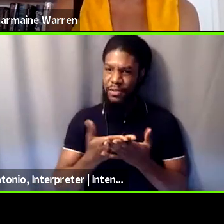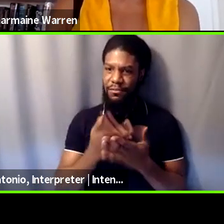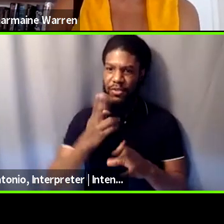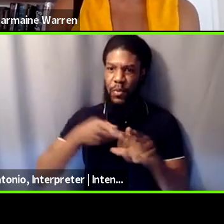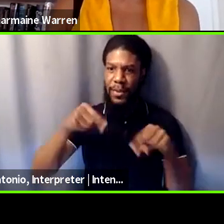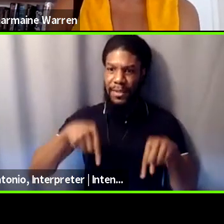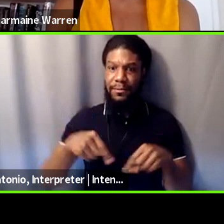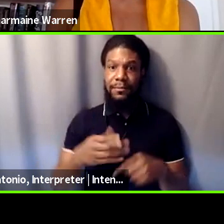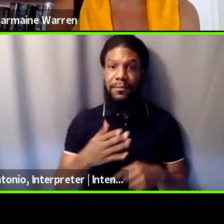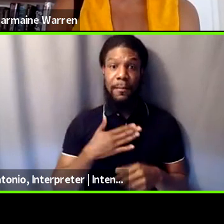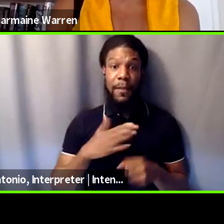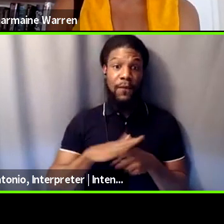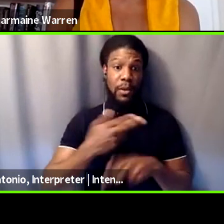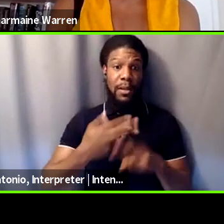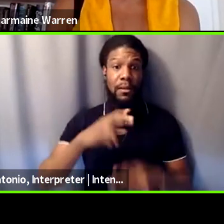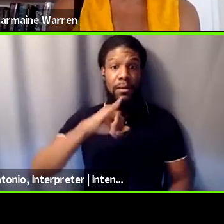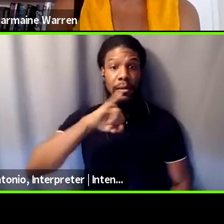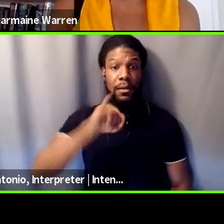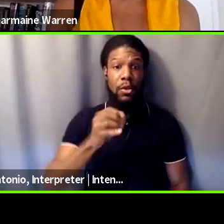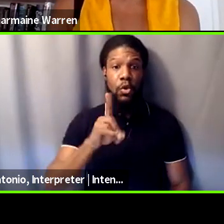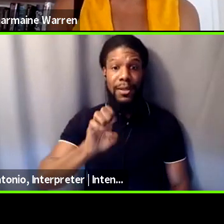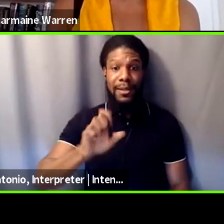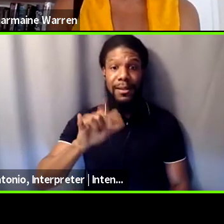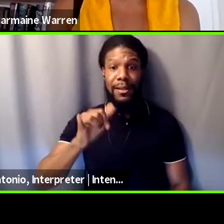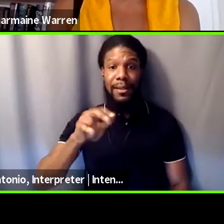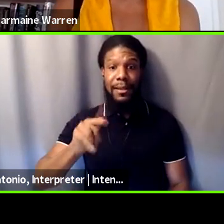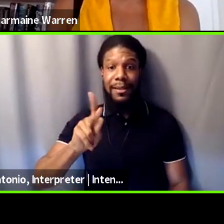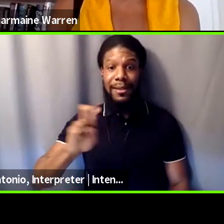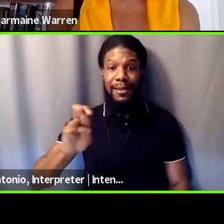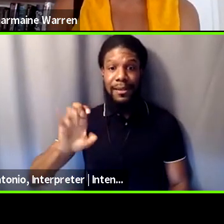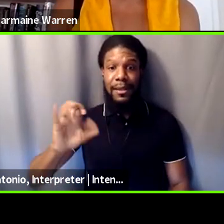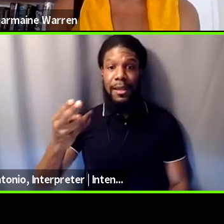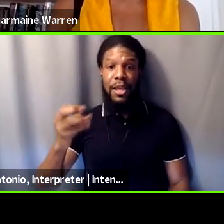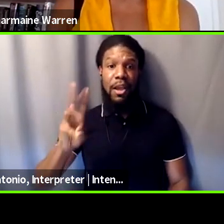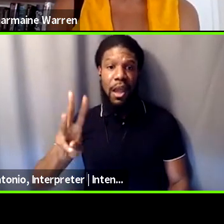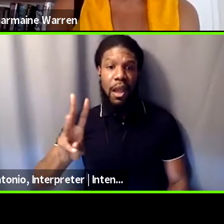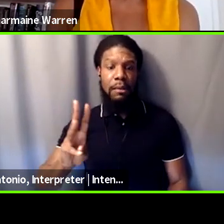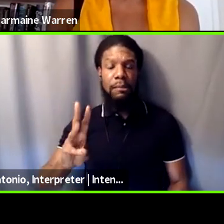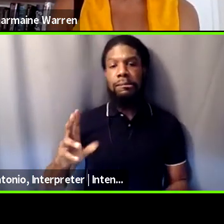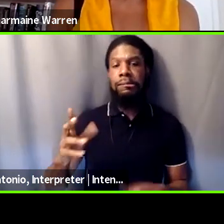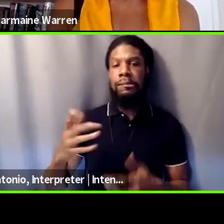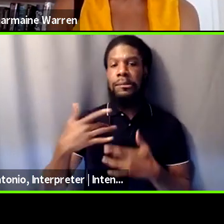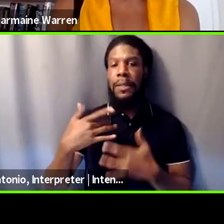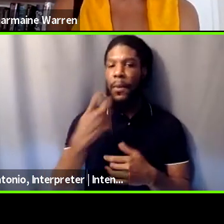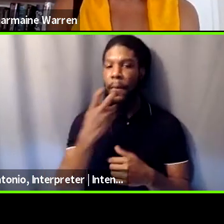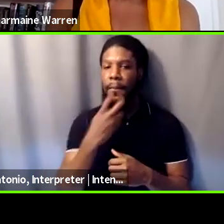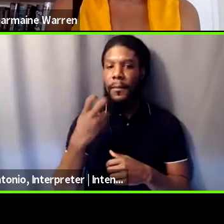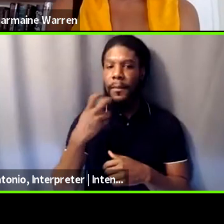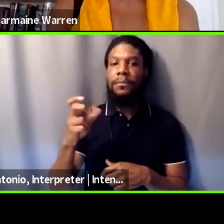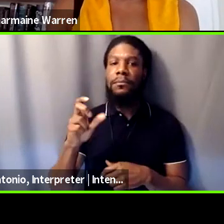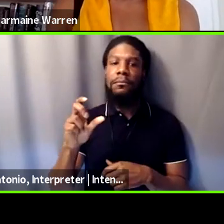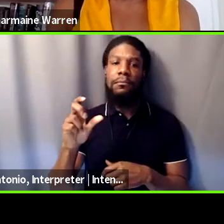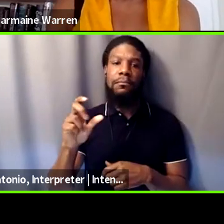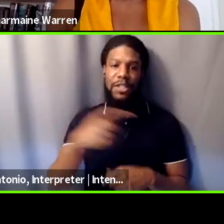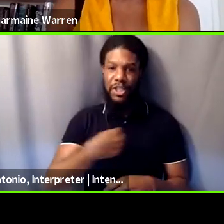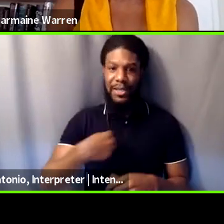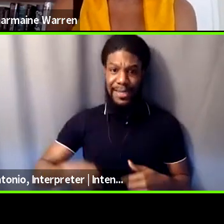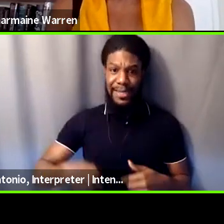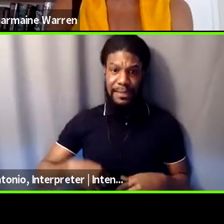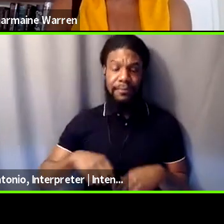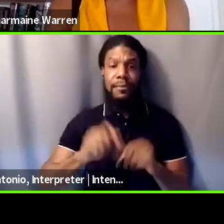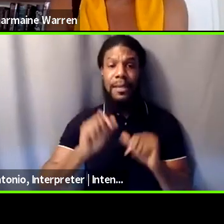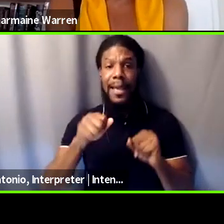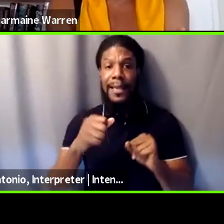Jodie Lyn-Kee-Chow. I can say it in, it's more of a Chinese pronunciation, or I could say it in a Jamaican pronunciation.